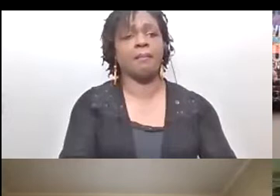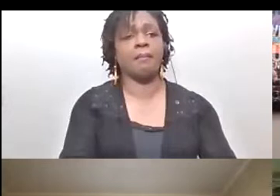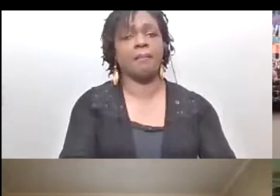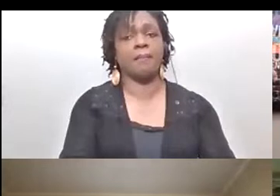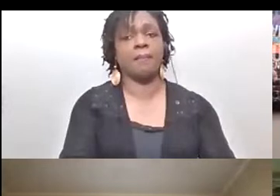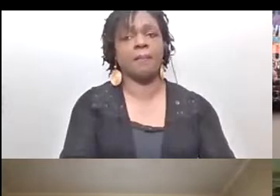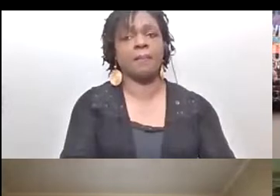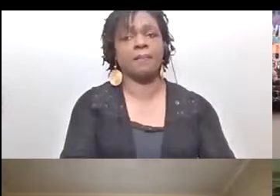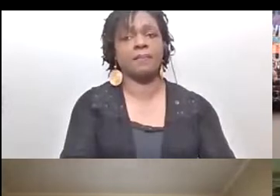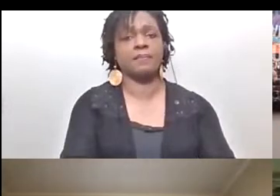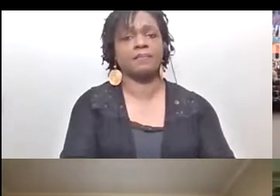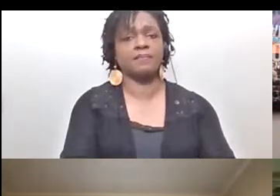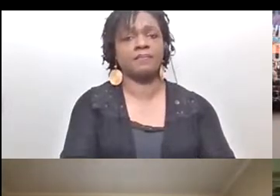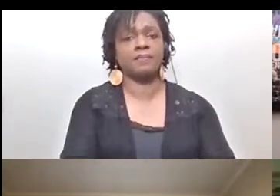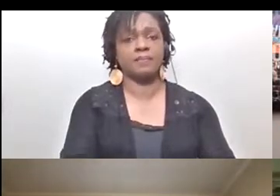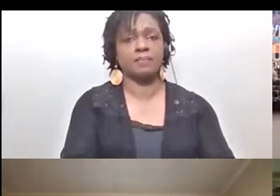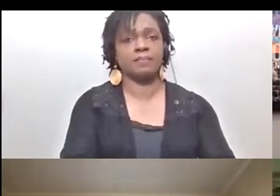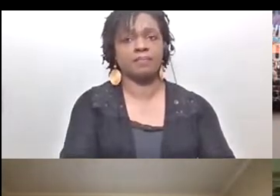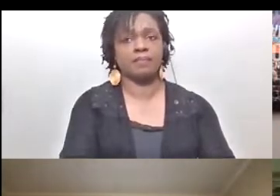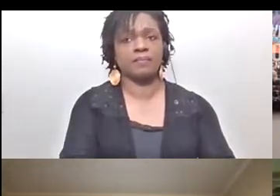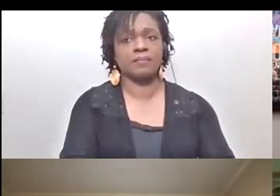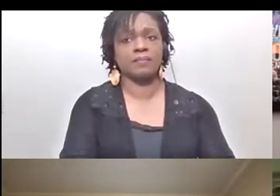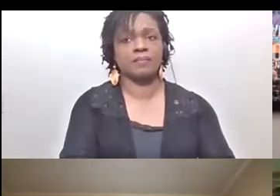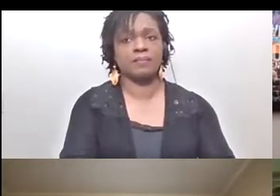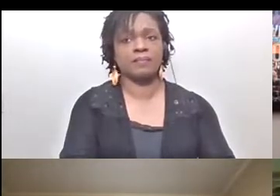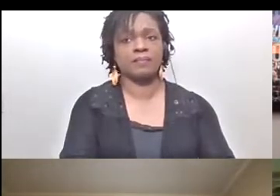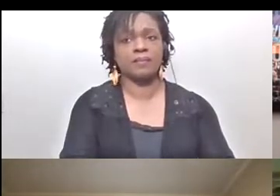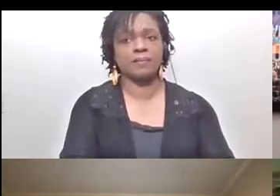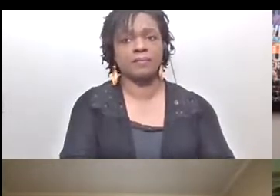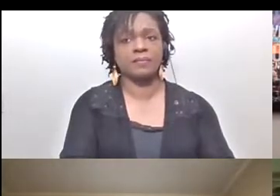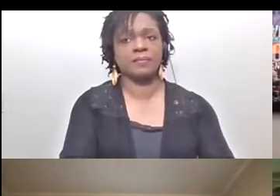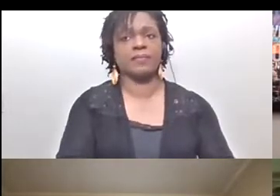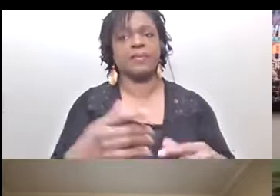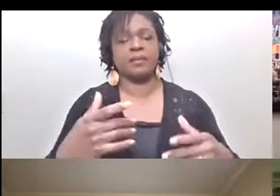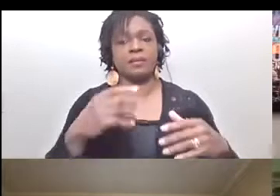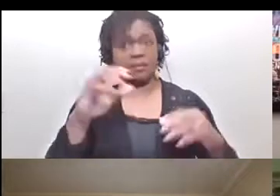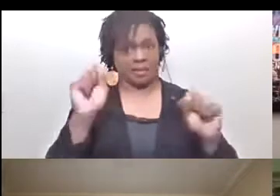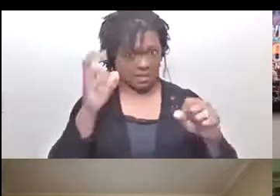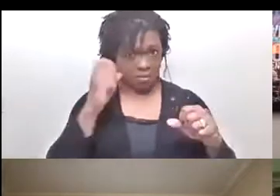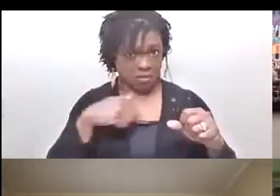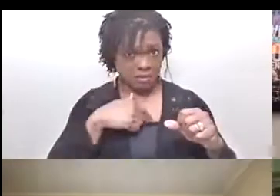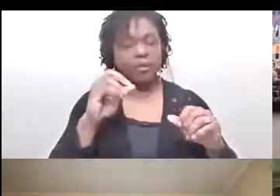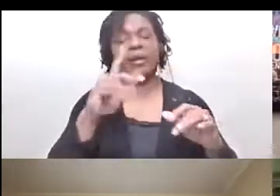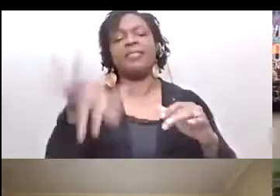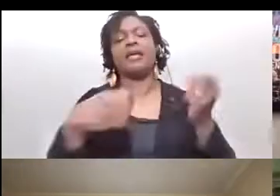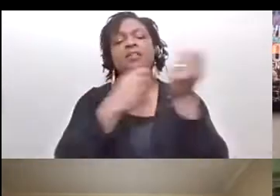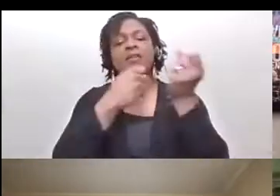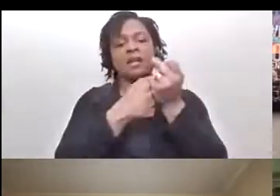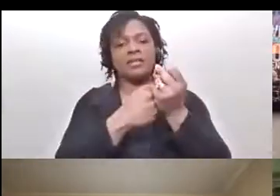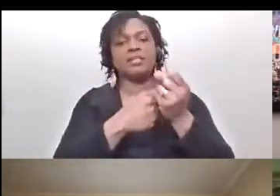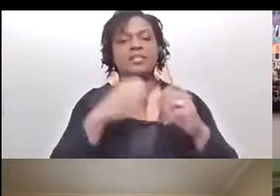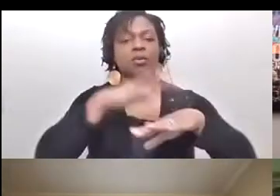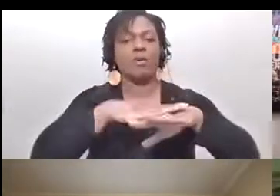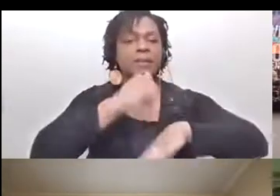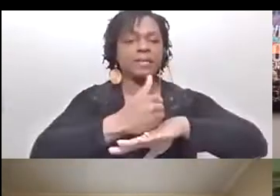sorry, I just see, can you hear us? Oh, I'm sorry. The justification really is on the basis of our own